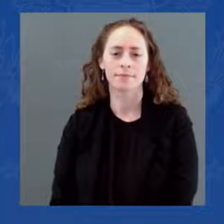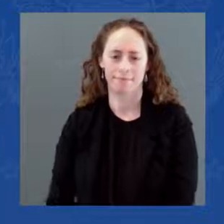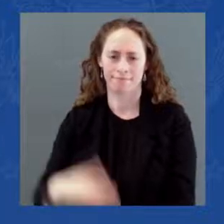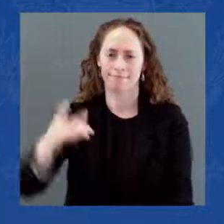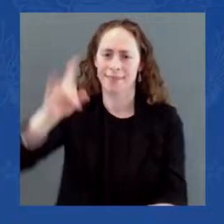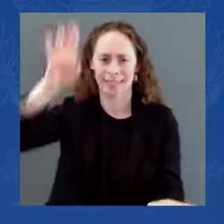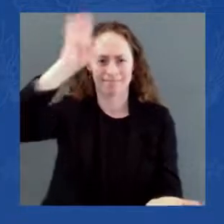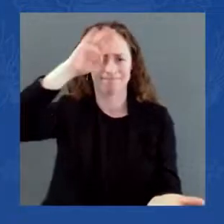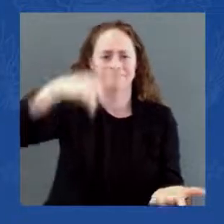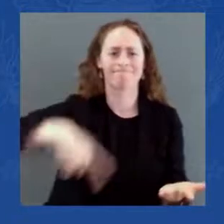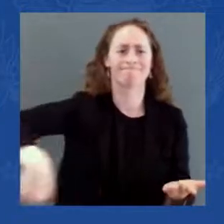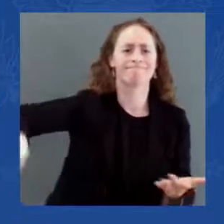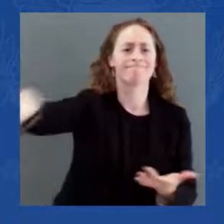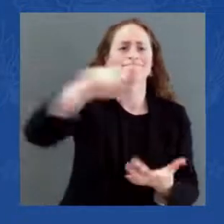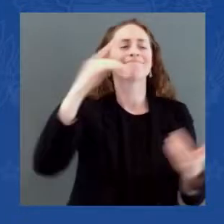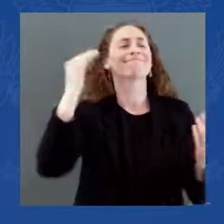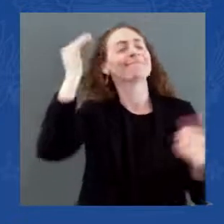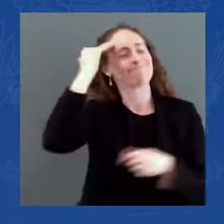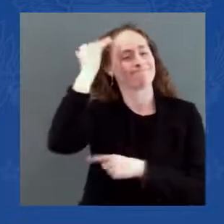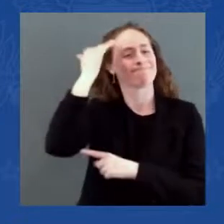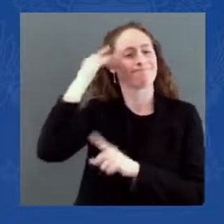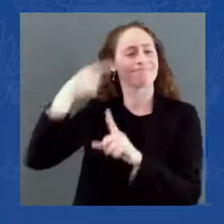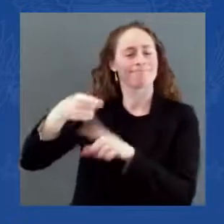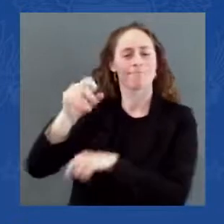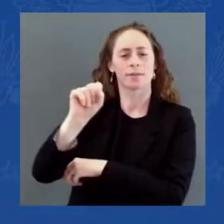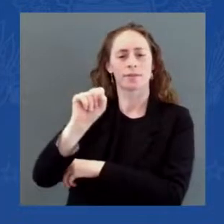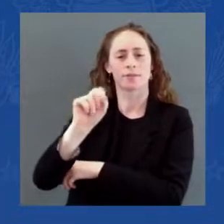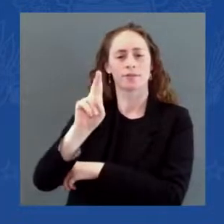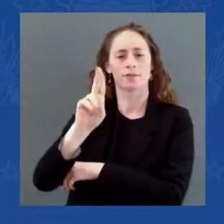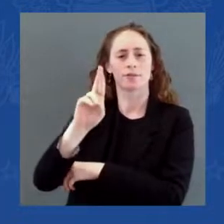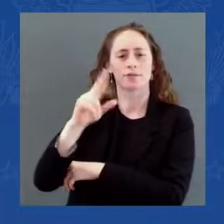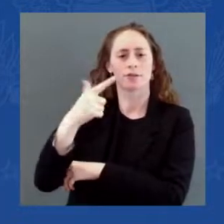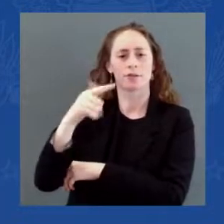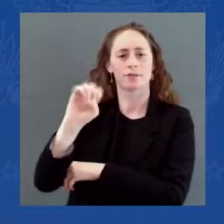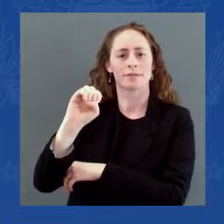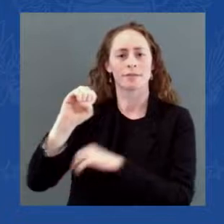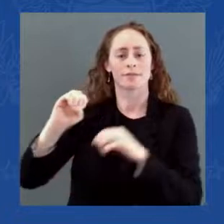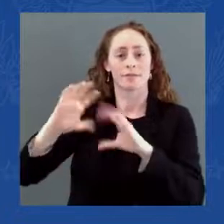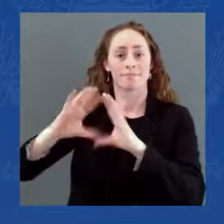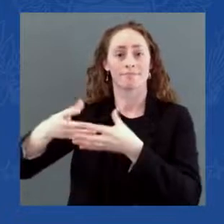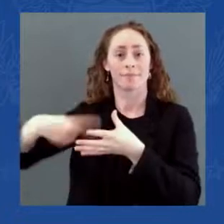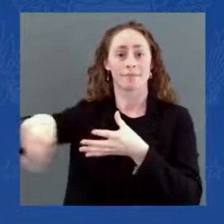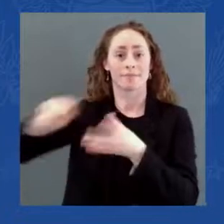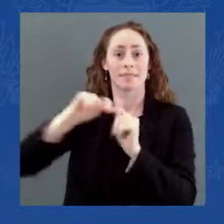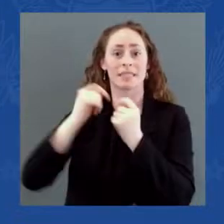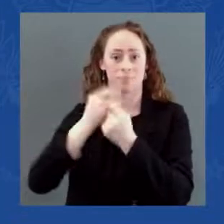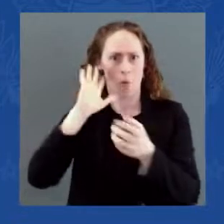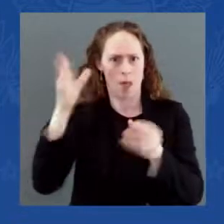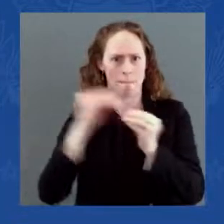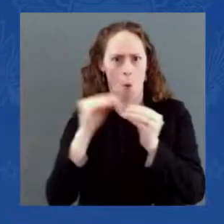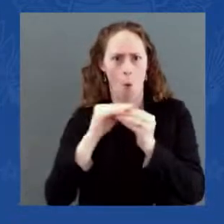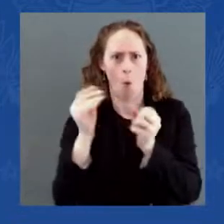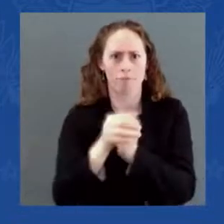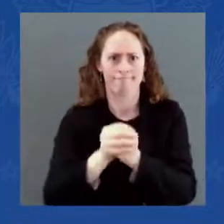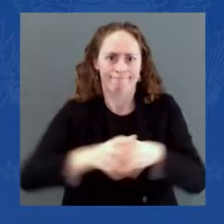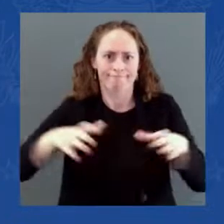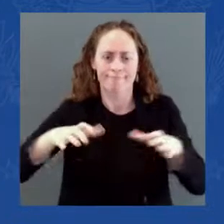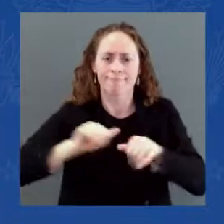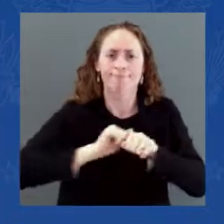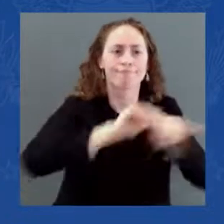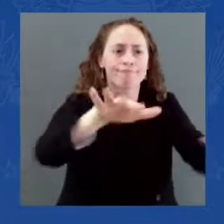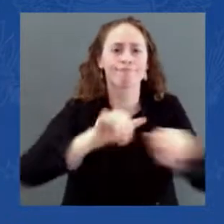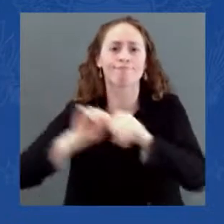rising cases and overburdened hospitals and short on personnel. And by the way, they make a gigantic difference. The